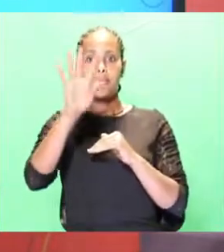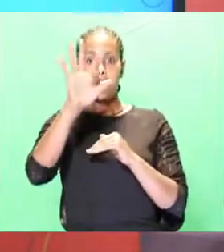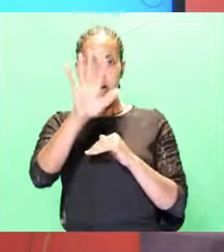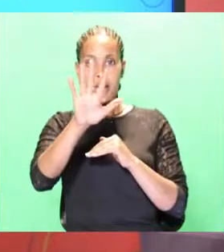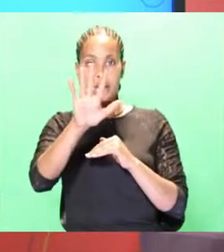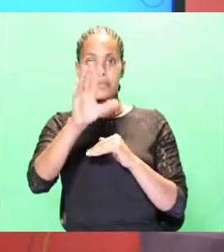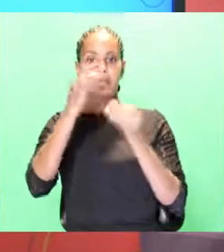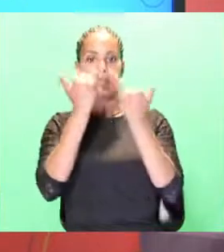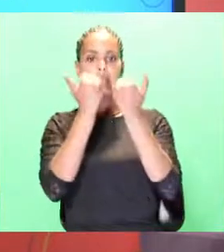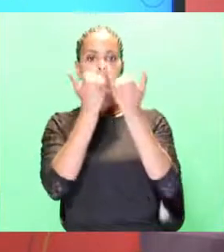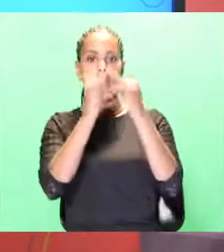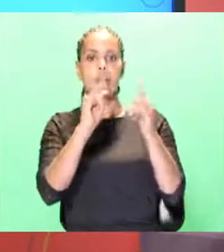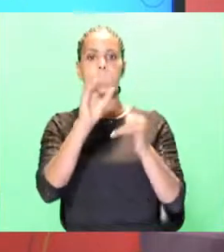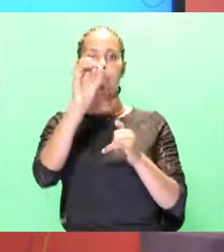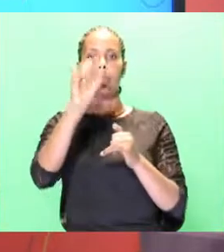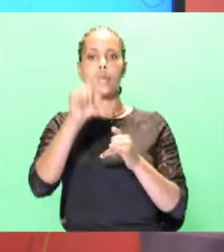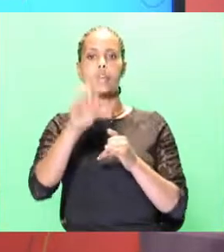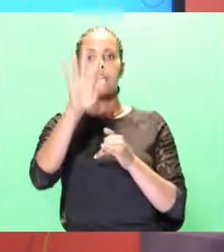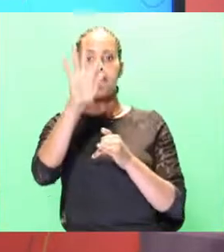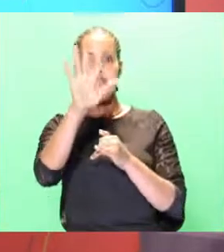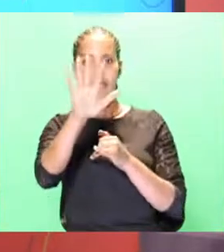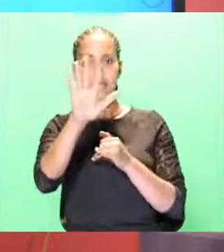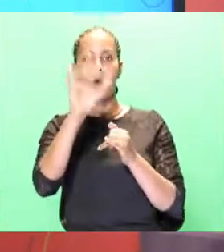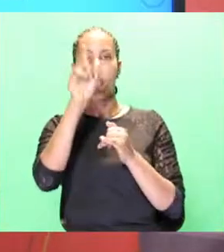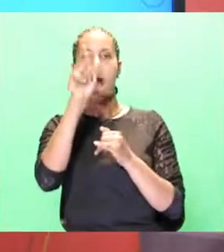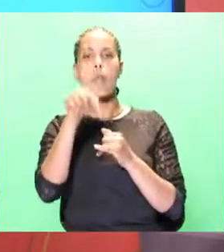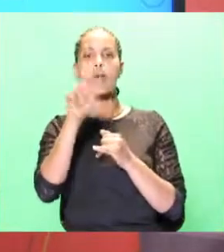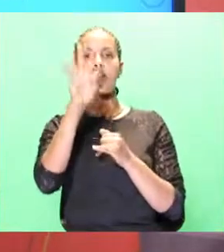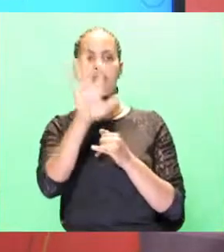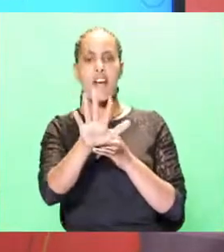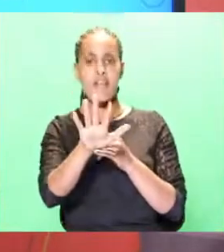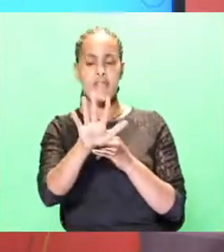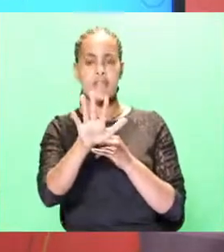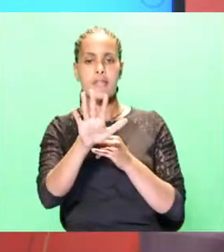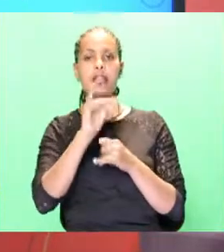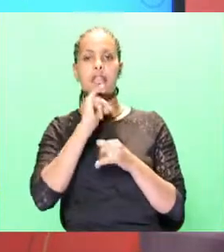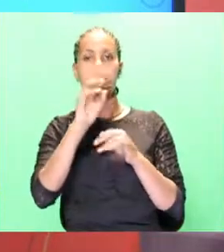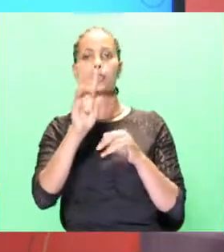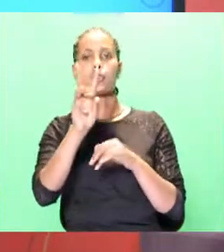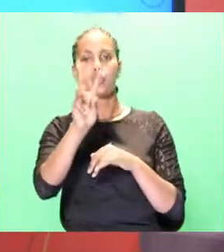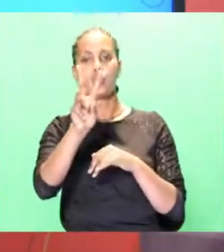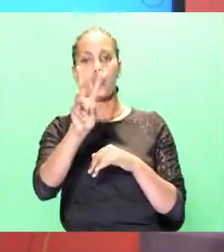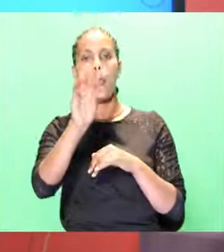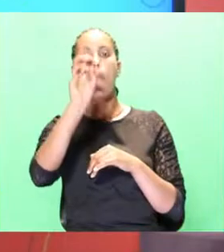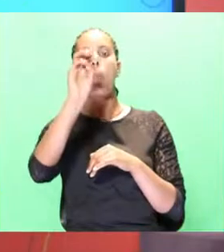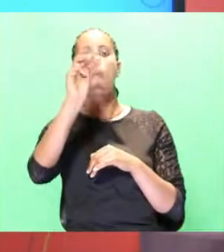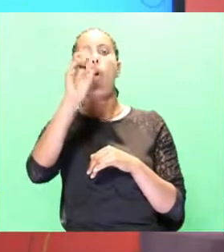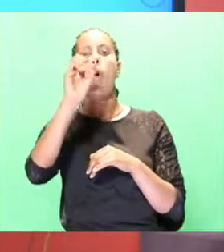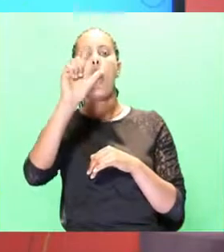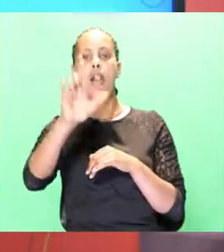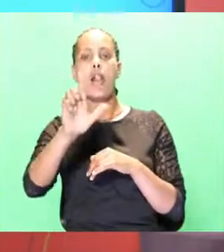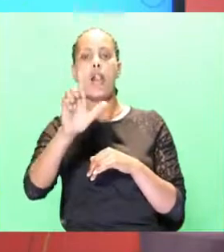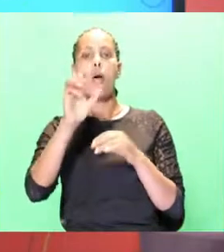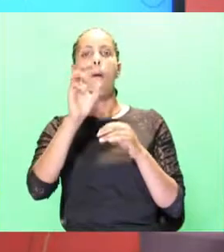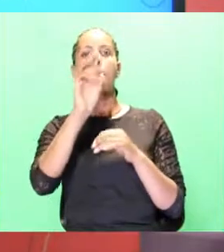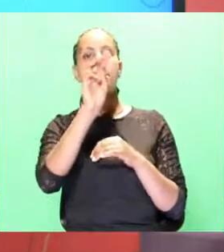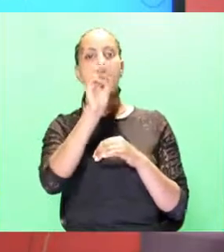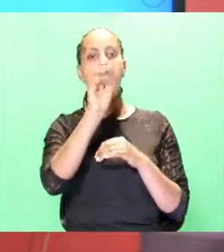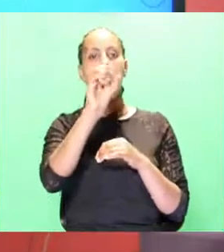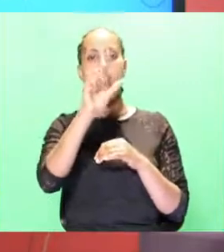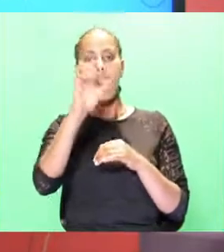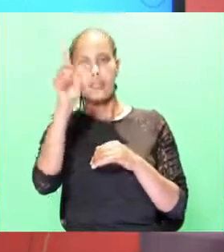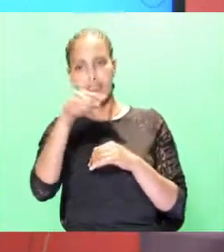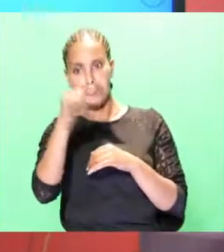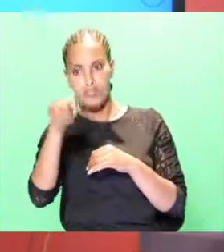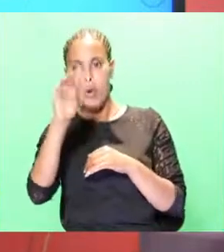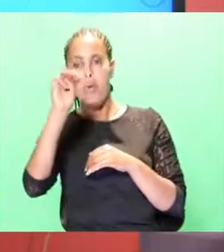0.5 divided by 0.5 plus 1.5 is 2 mole. Mole will be cancelled by